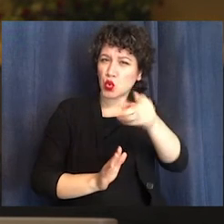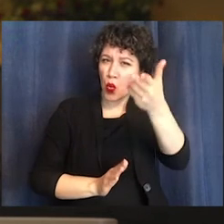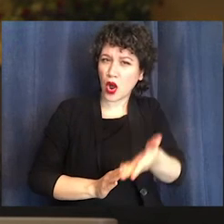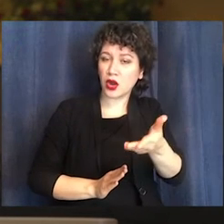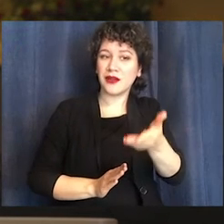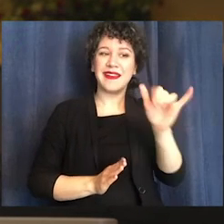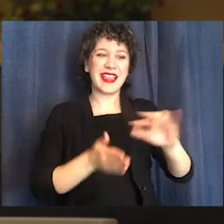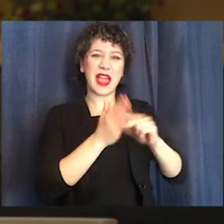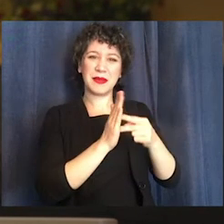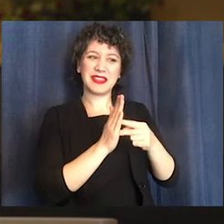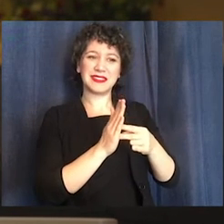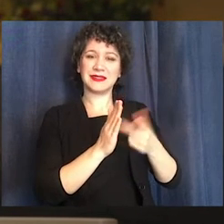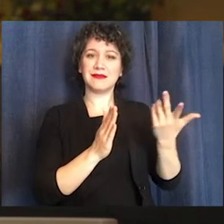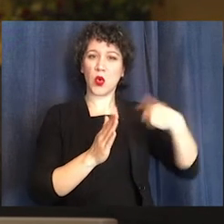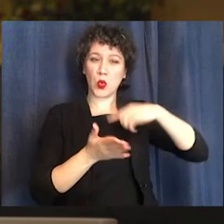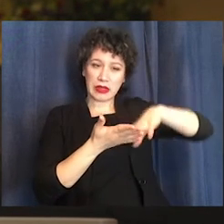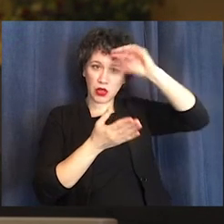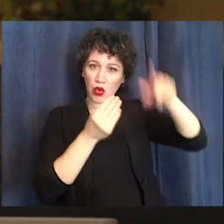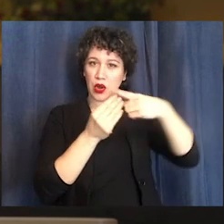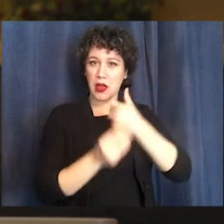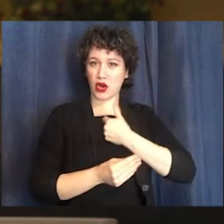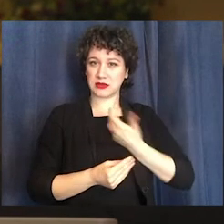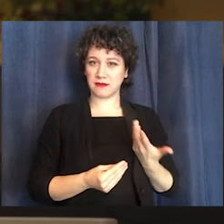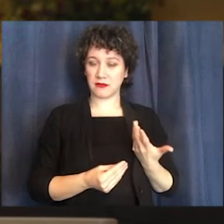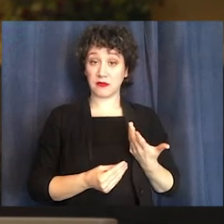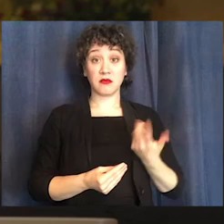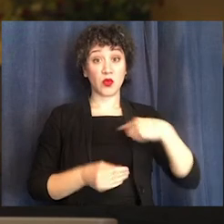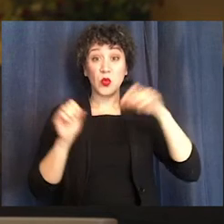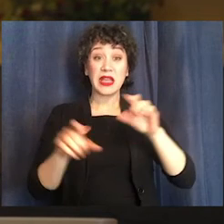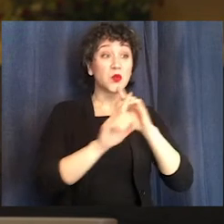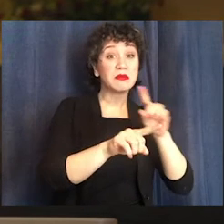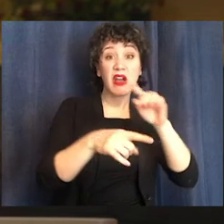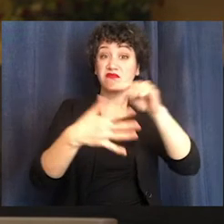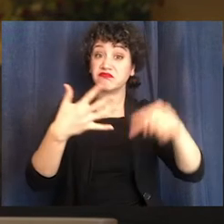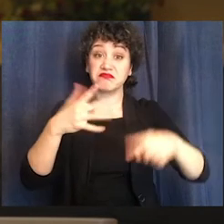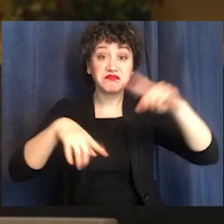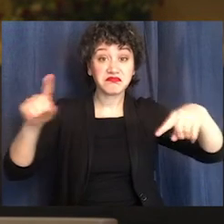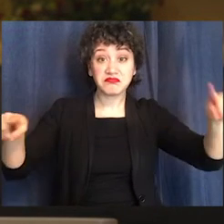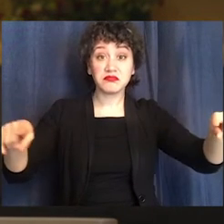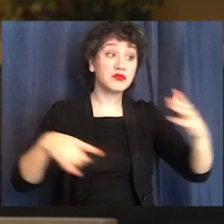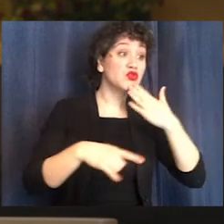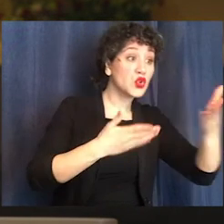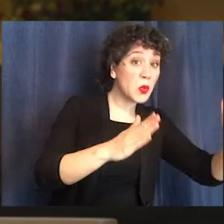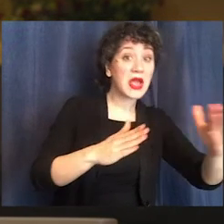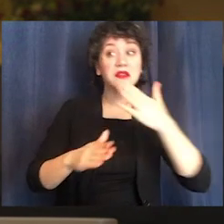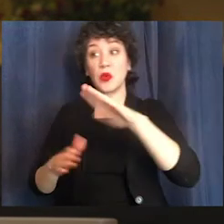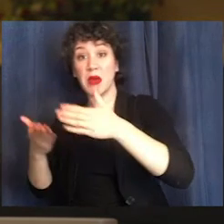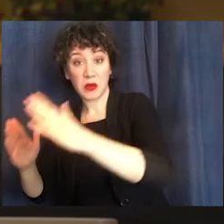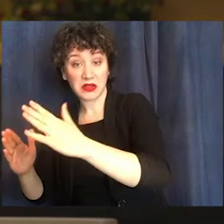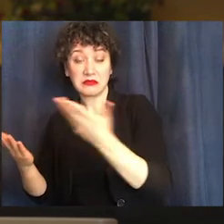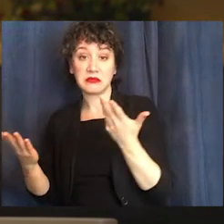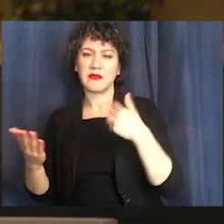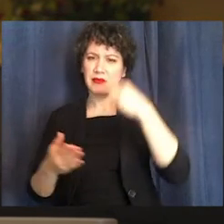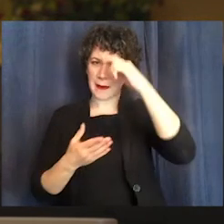ourselves. The reality is we can react in a number of ways, both good and bad. I believe that the class of 2020